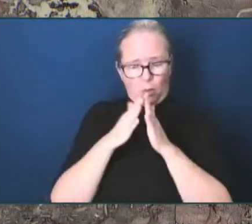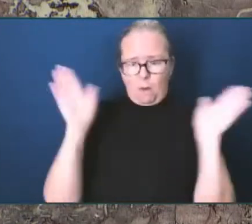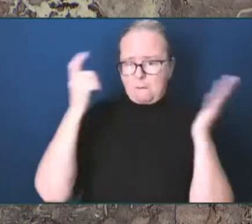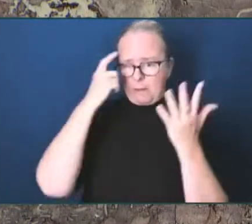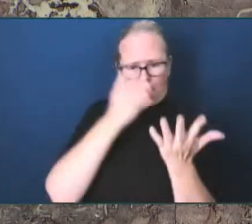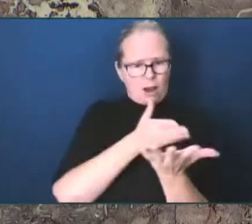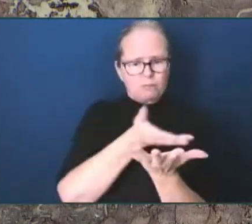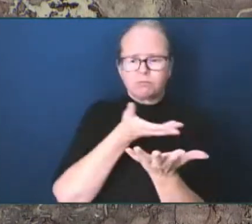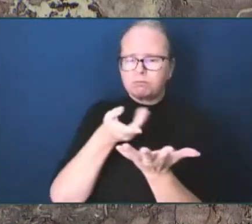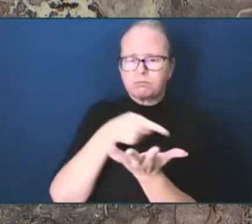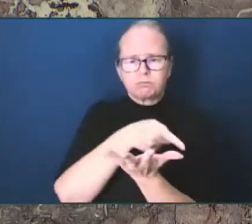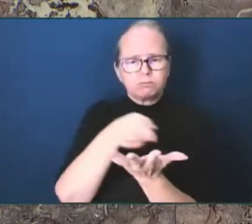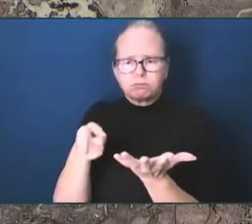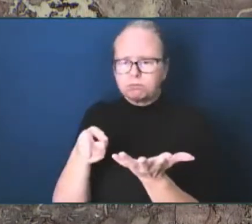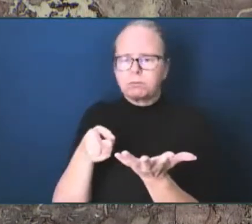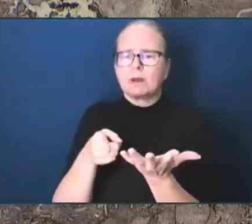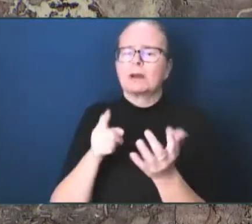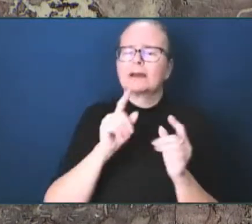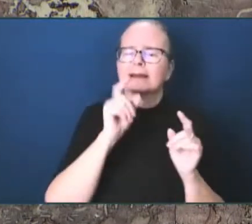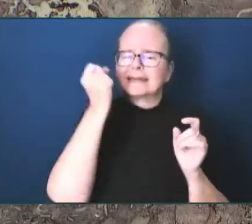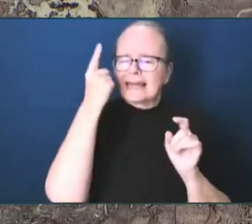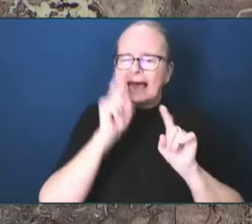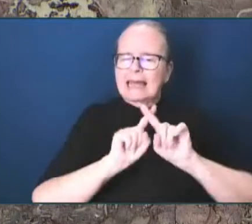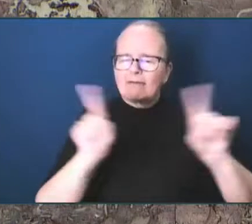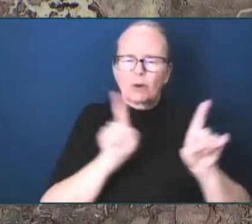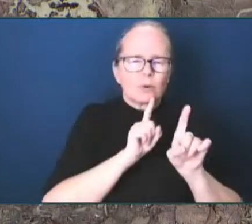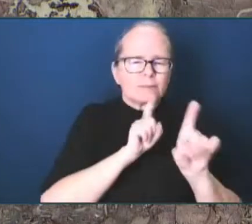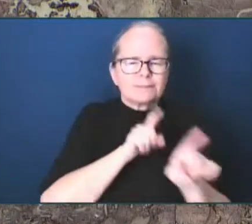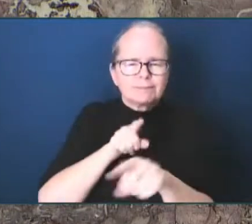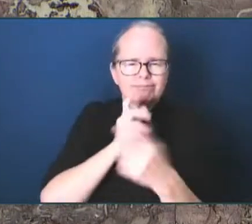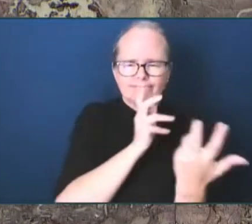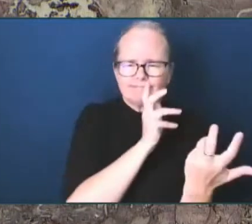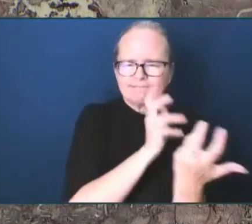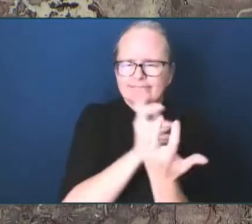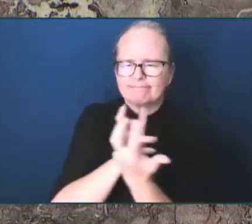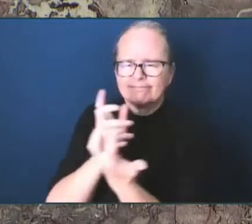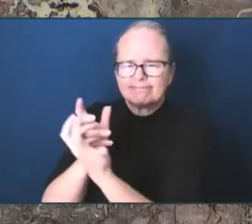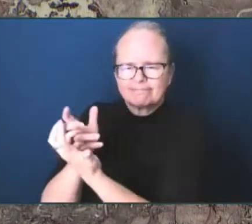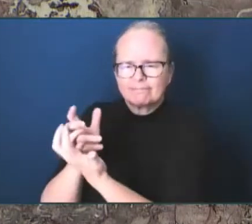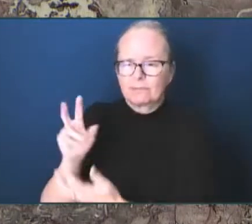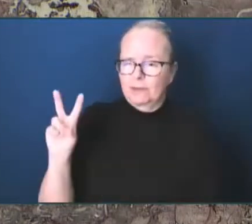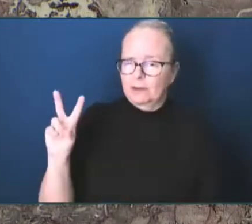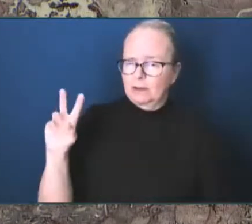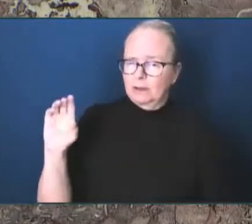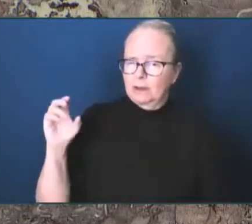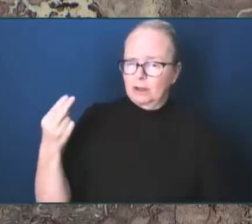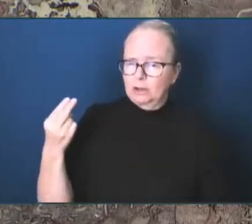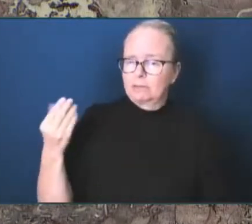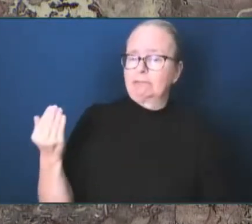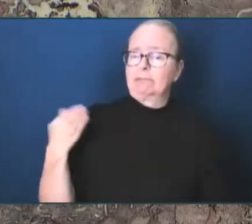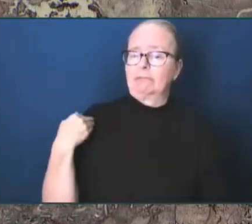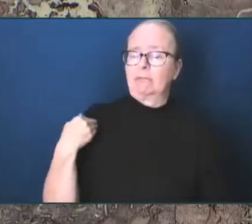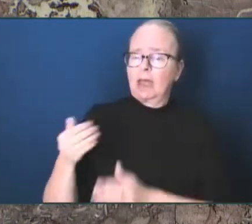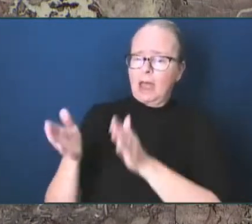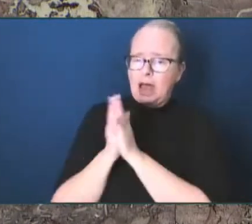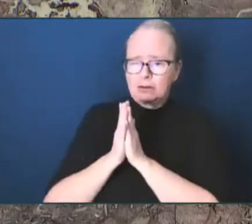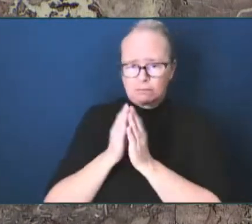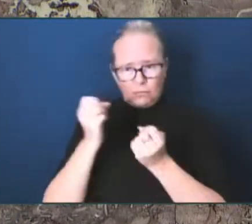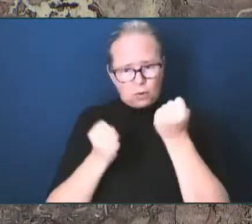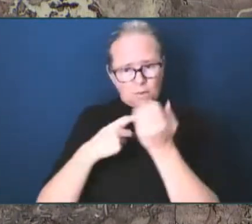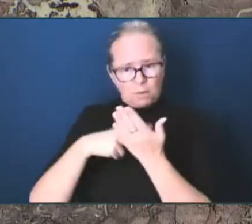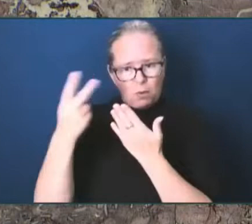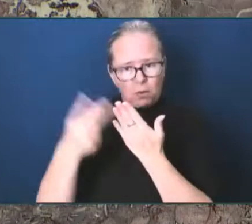Health approached my ministry and said that they wanted to have expansion of the CAR program funded because Vancouver Coastal Health thought that they